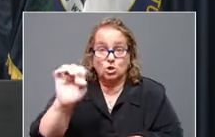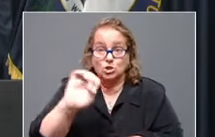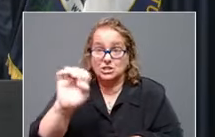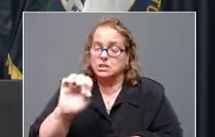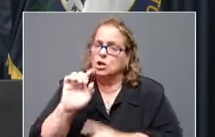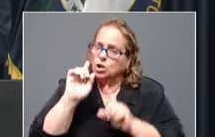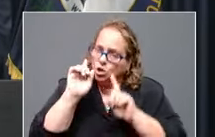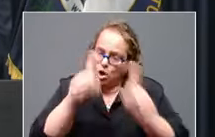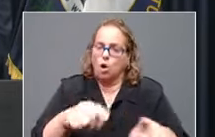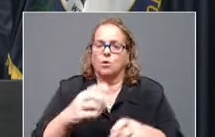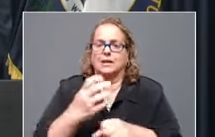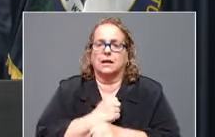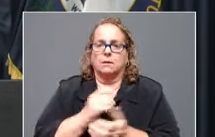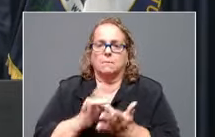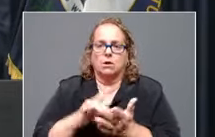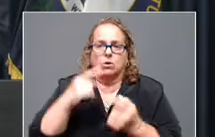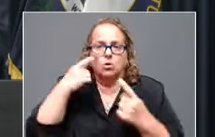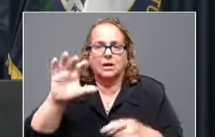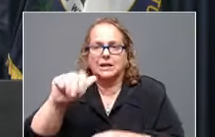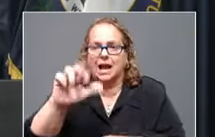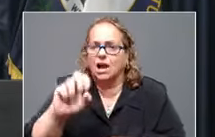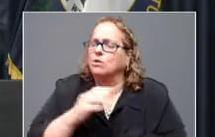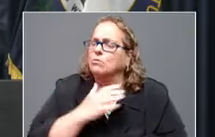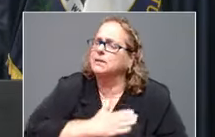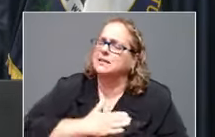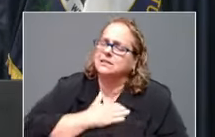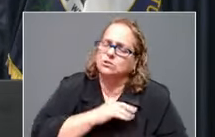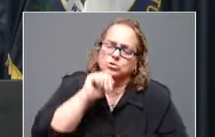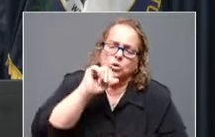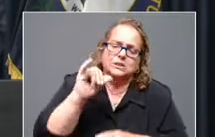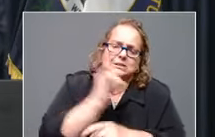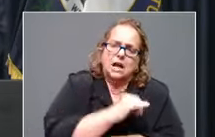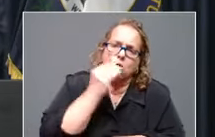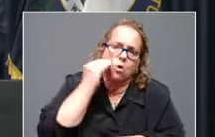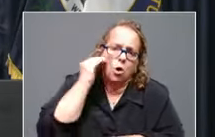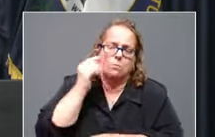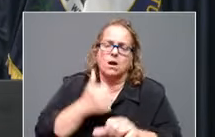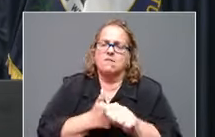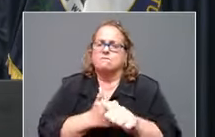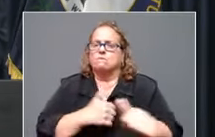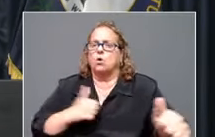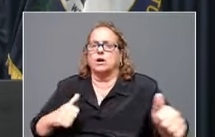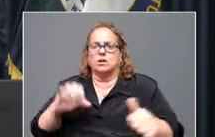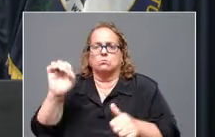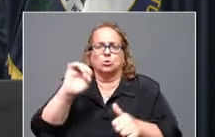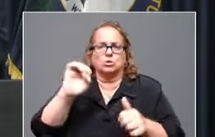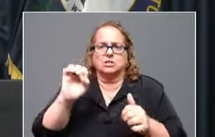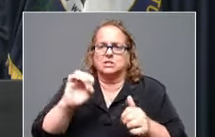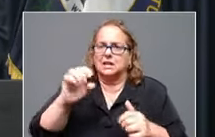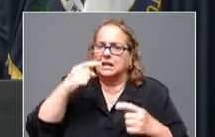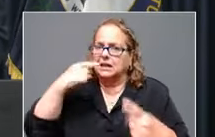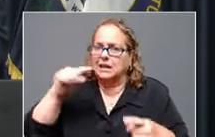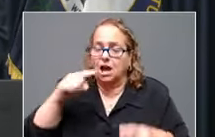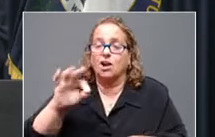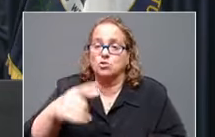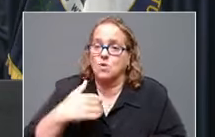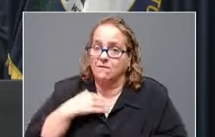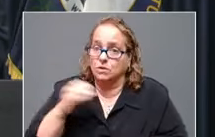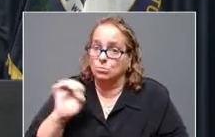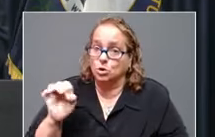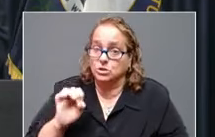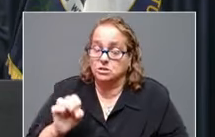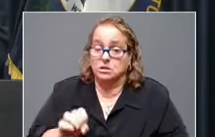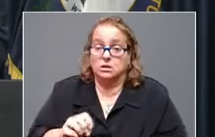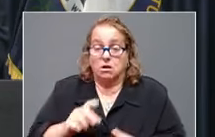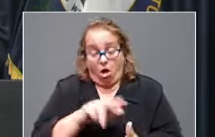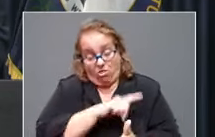non-urgent inpatient procedure scheduled in the next few weeks, if you are my family member, I would encourage you to reschedule it. The next month is